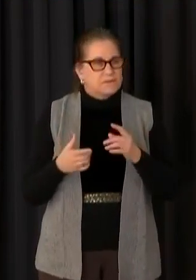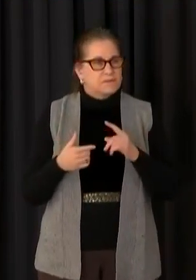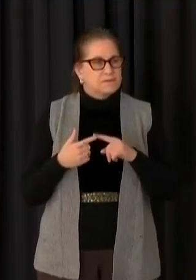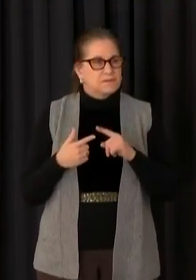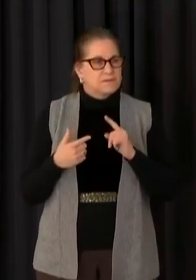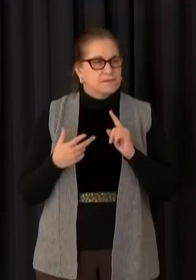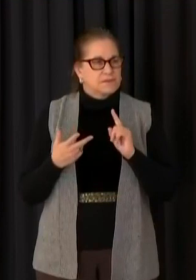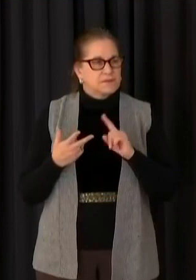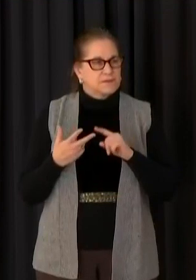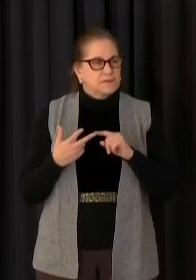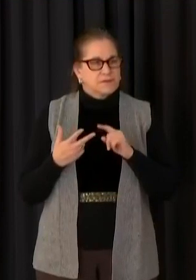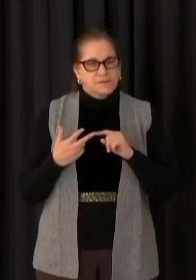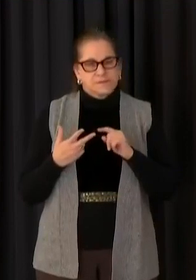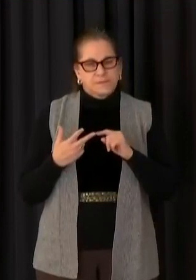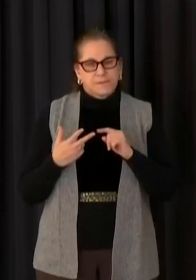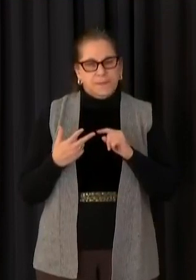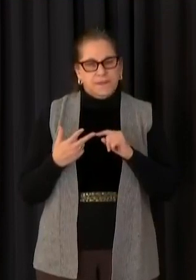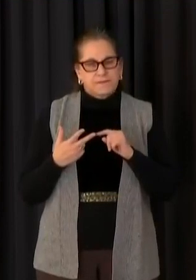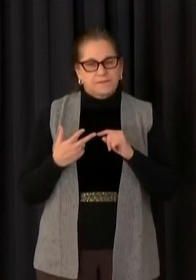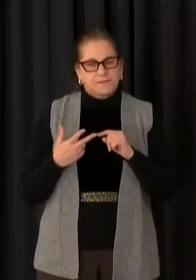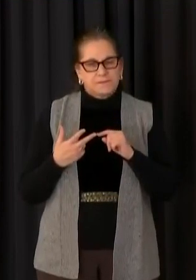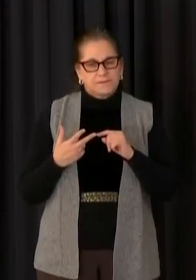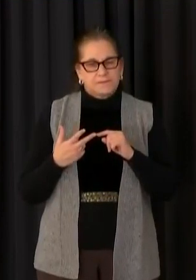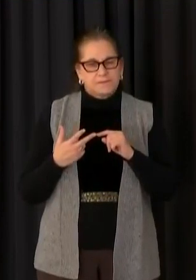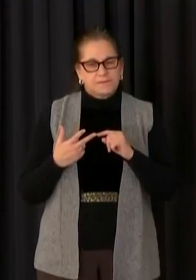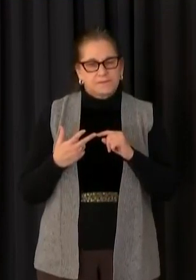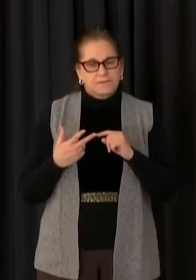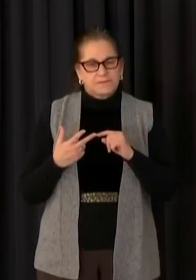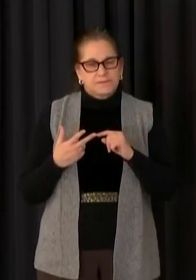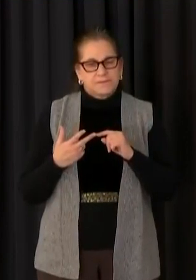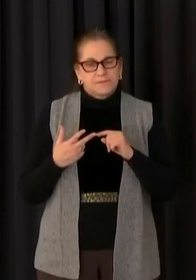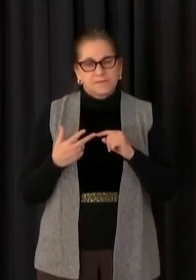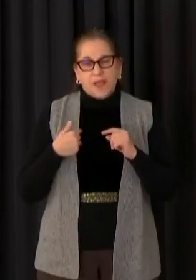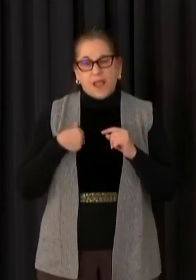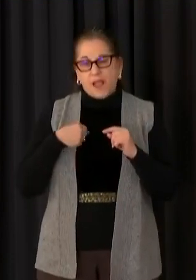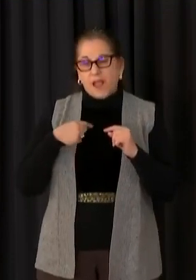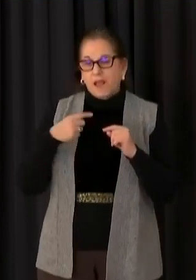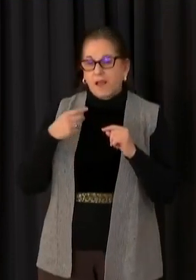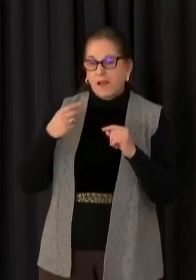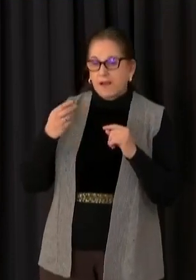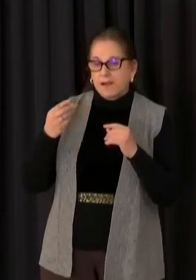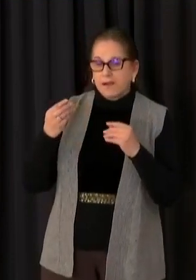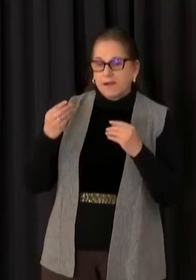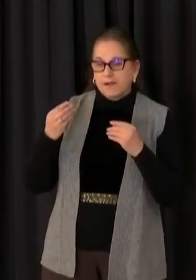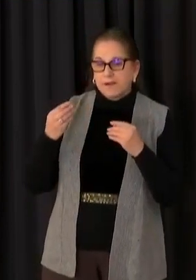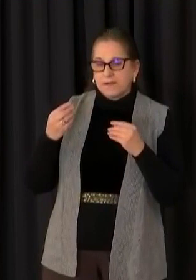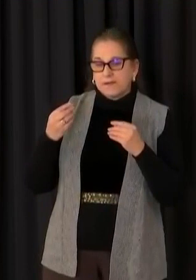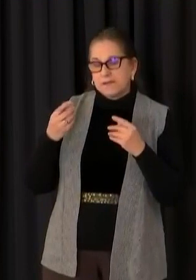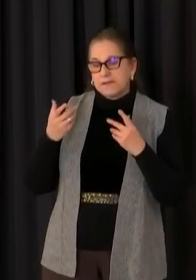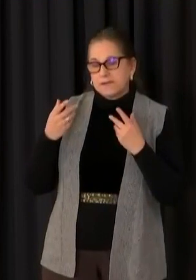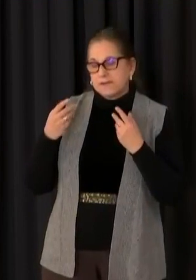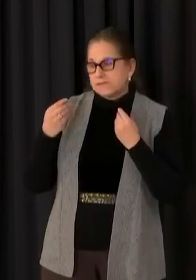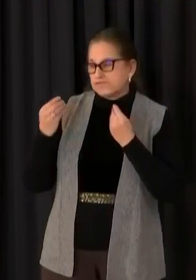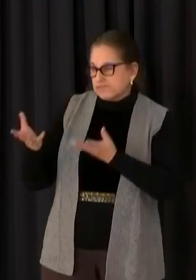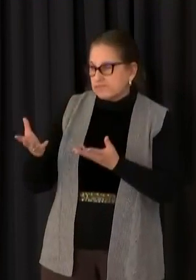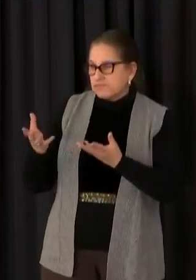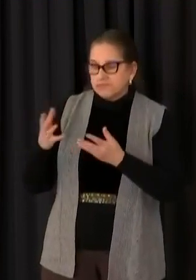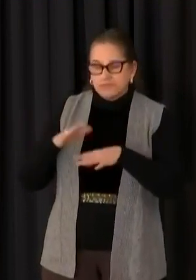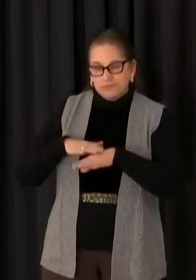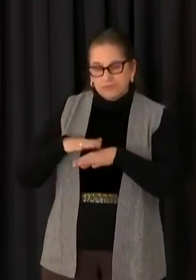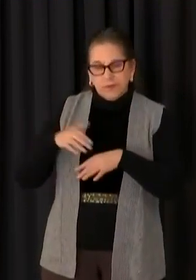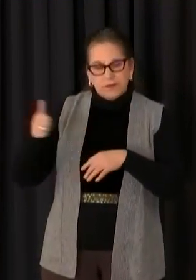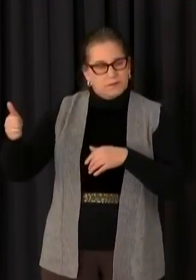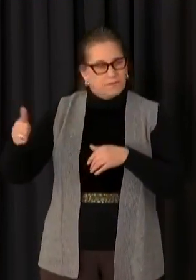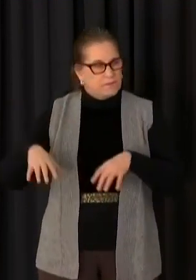realm. And while I don't think we told them that this was the action that they should take, I